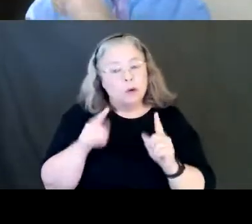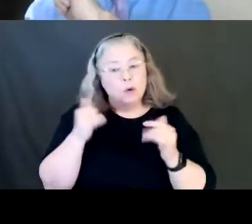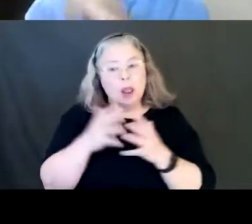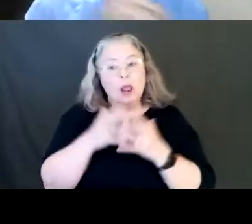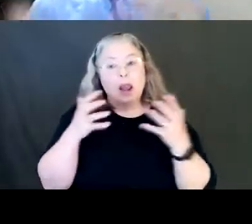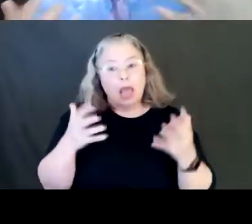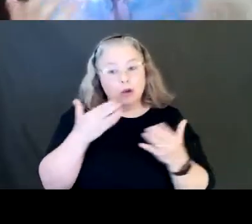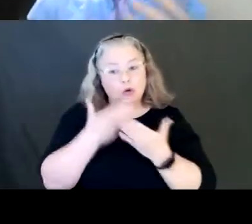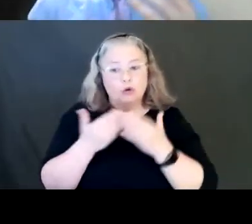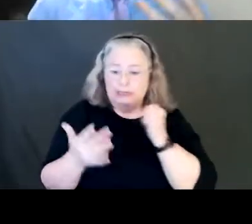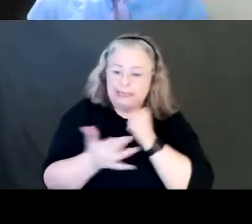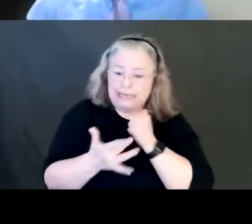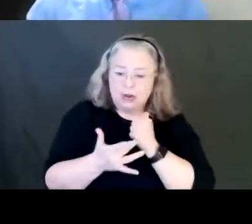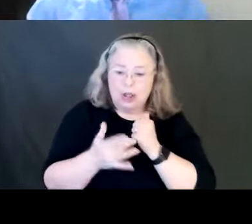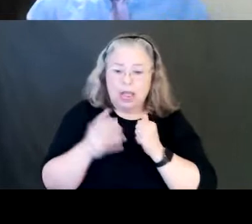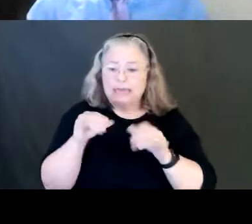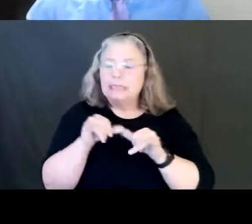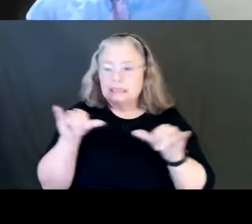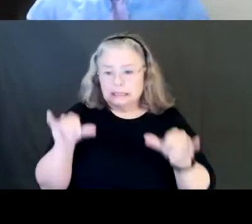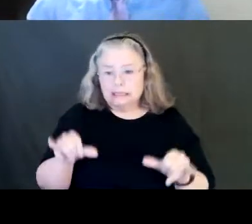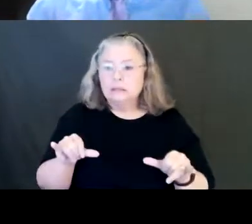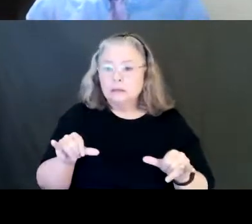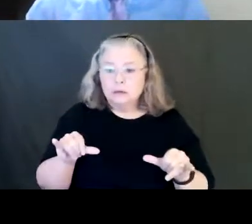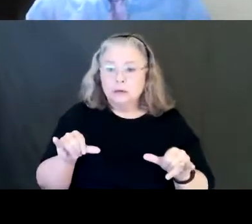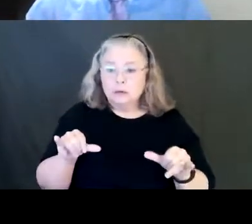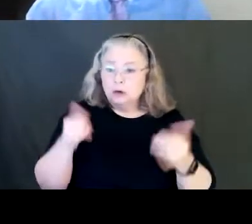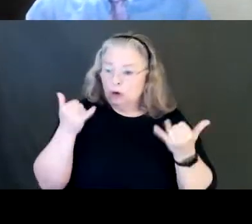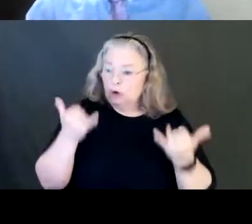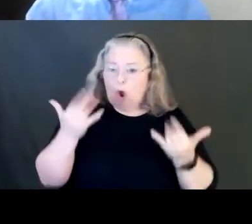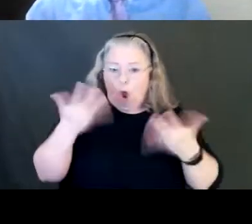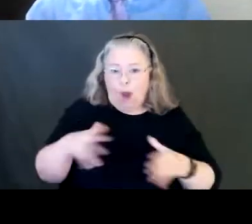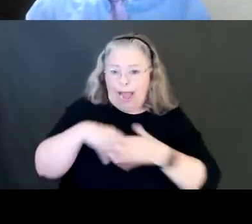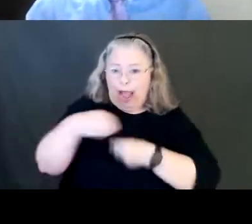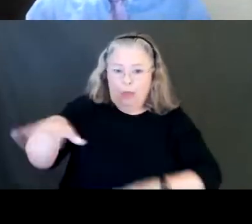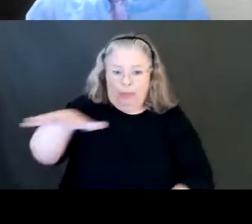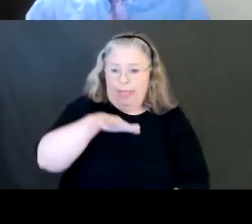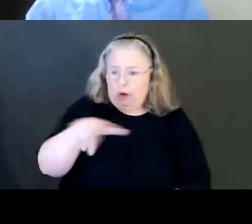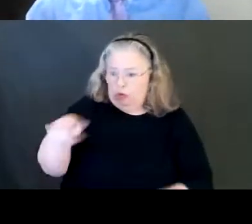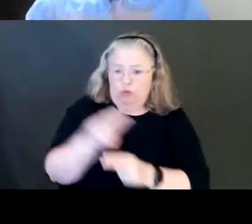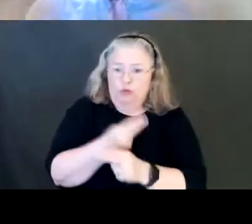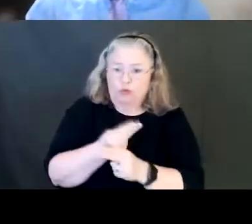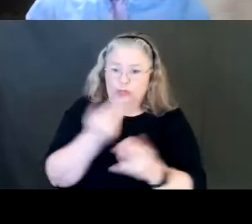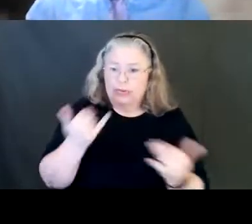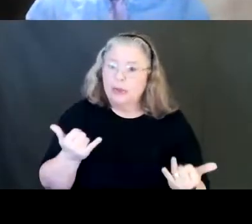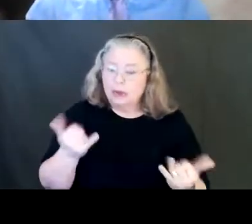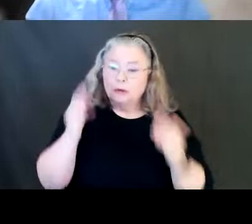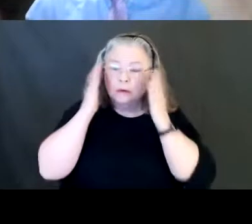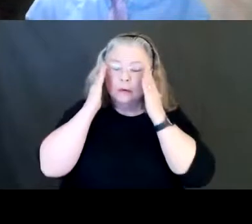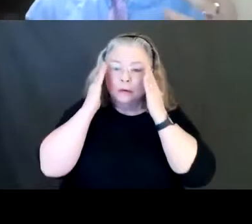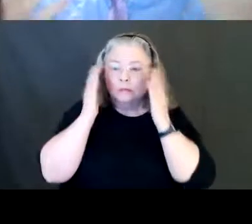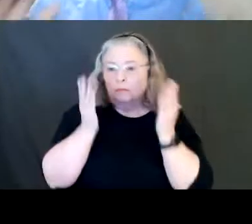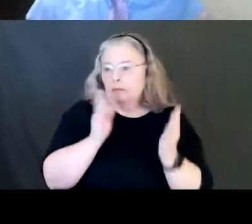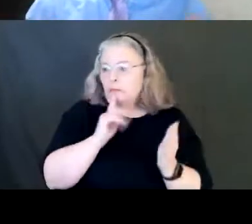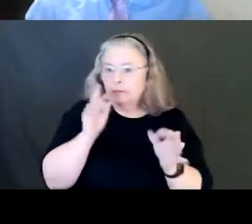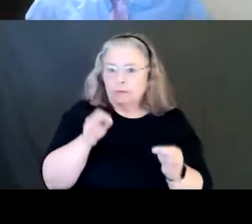good technology or systems that currently exist. And so definitely with any